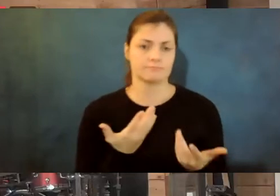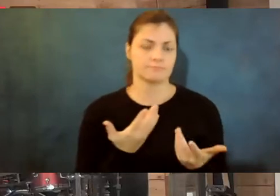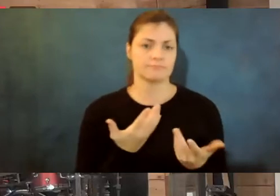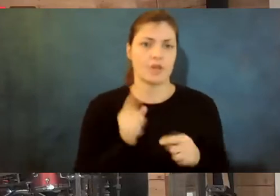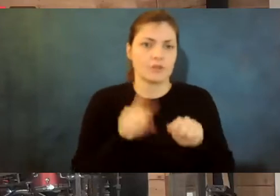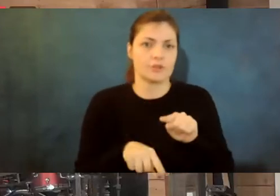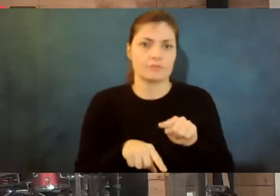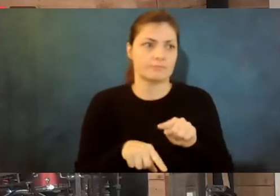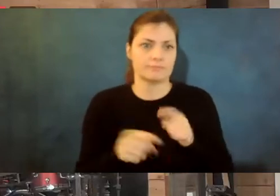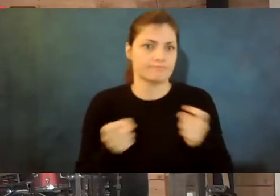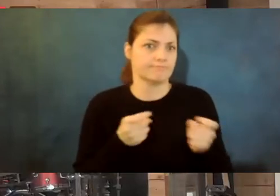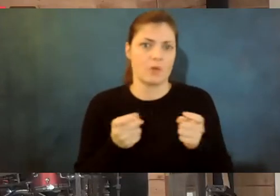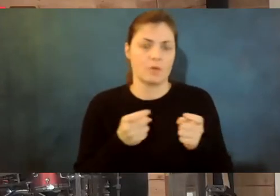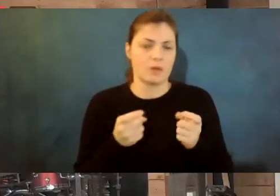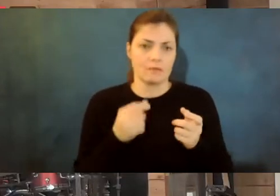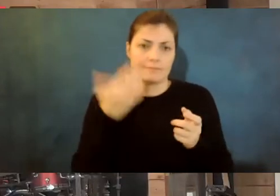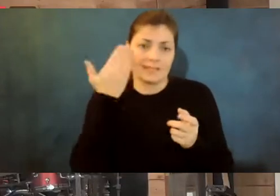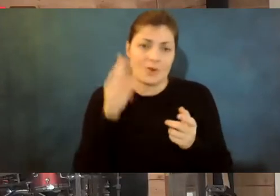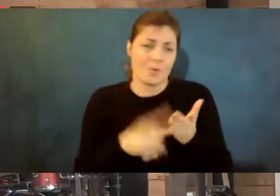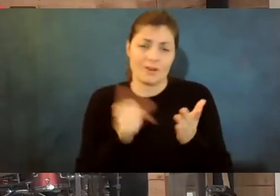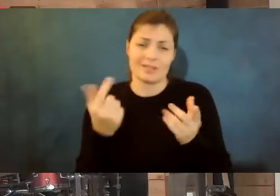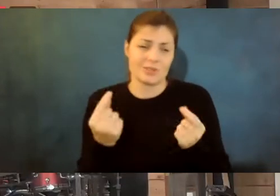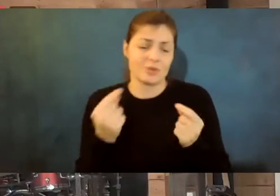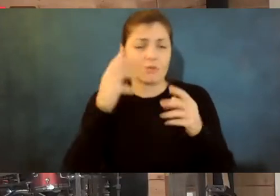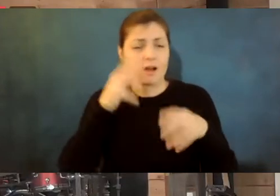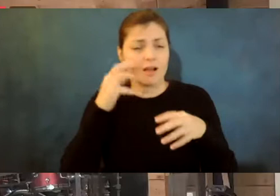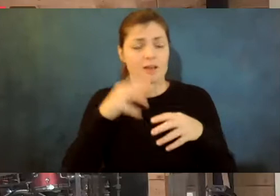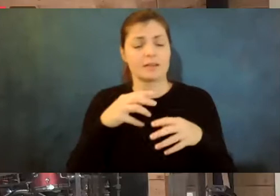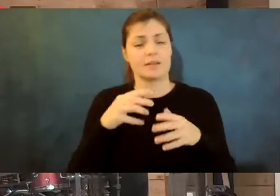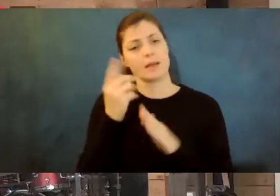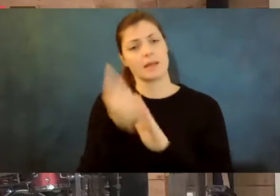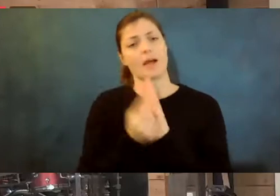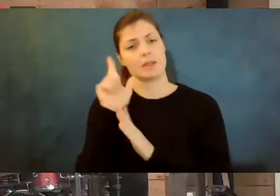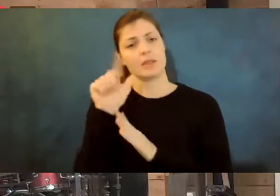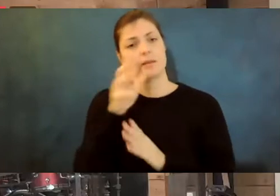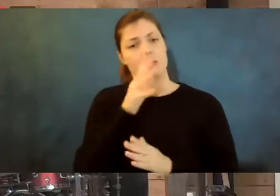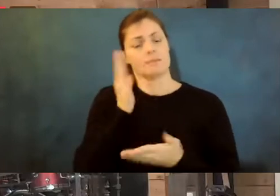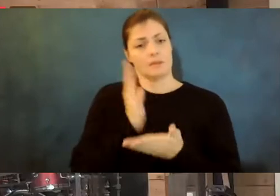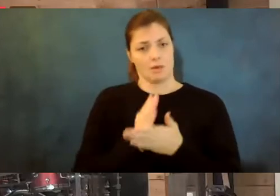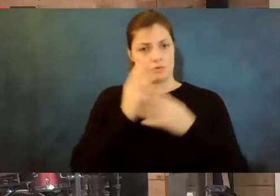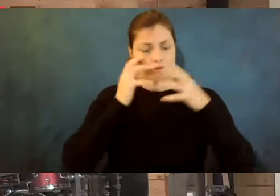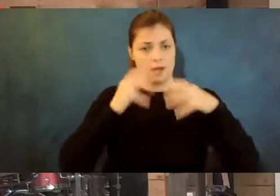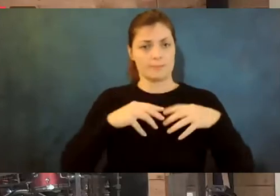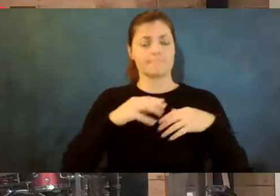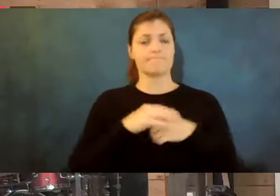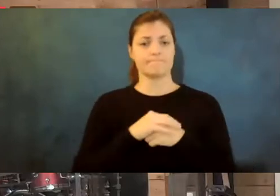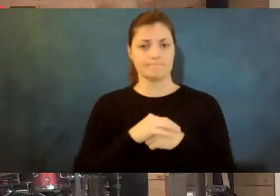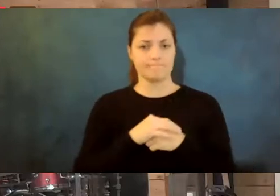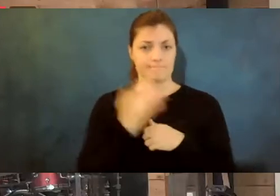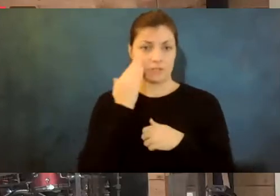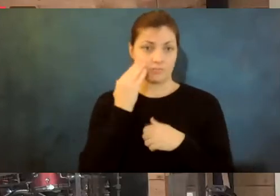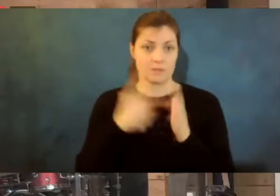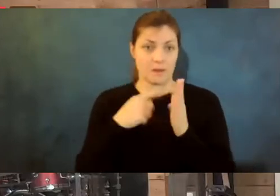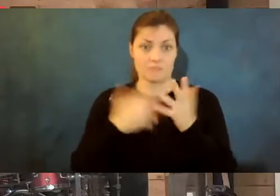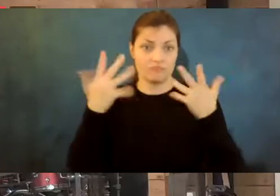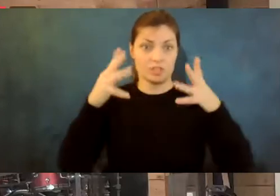I couldn't do anything else. I didn't know what else to do. And about an hour in, she just stopped crying. And I thought maybe, you know, because sometimes you just cry it